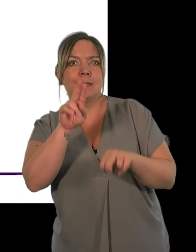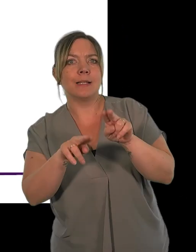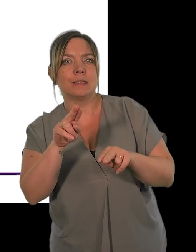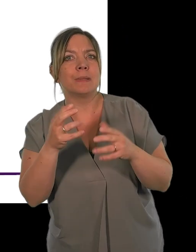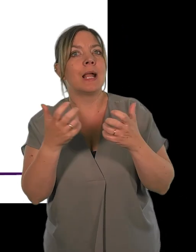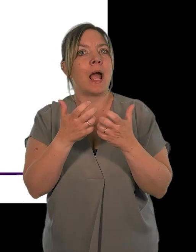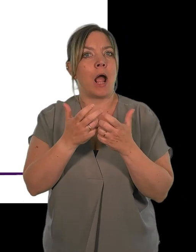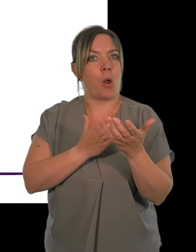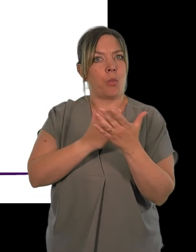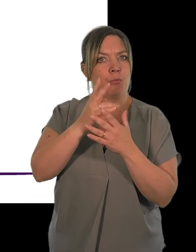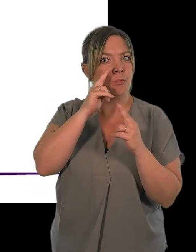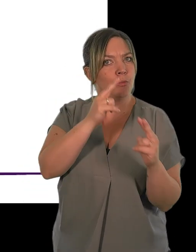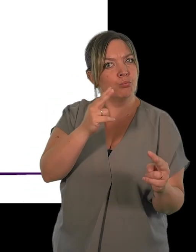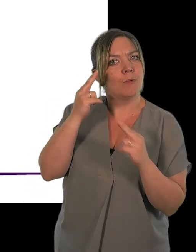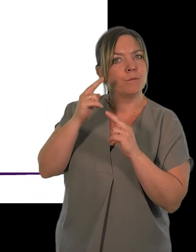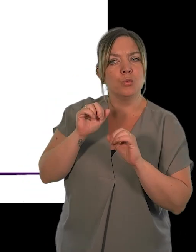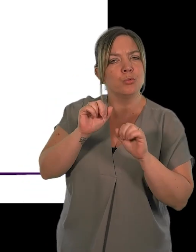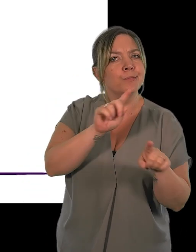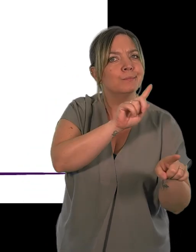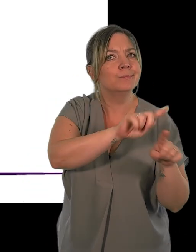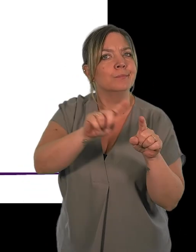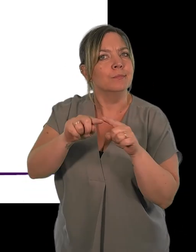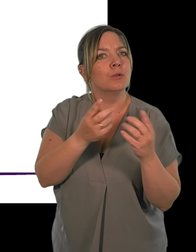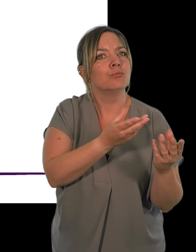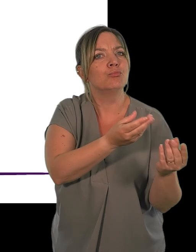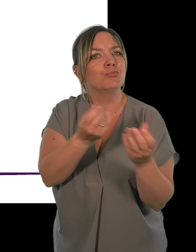is reviewing the relevant resources.